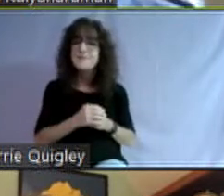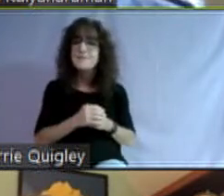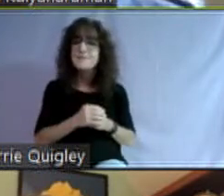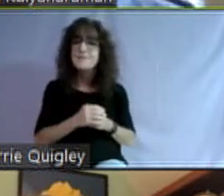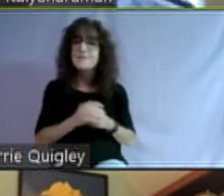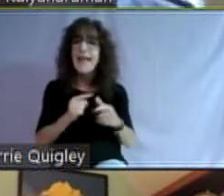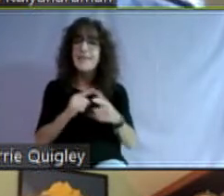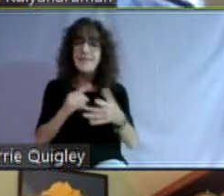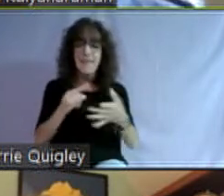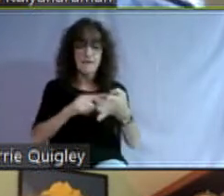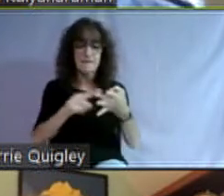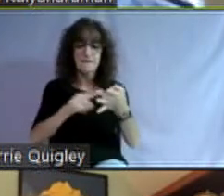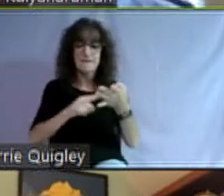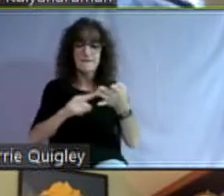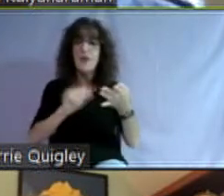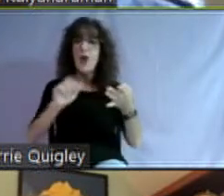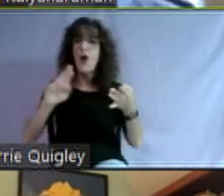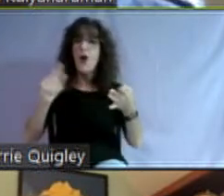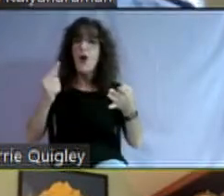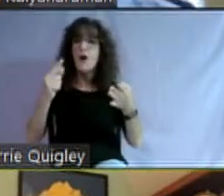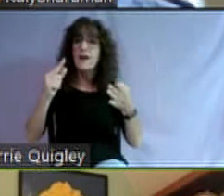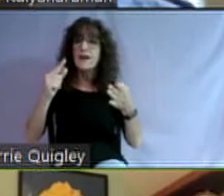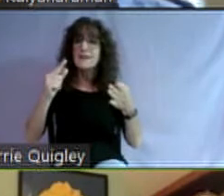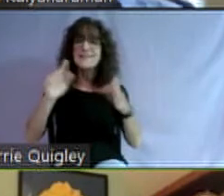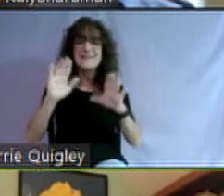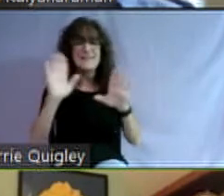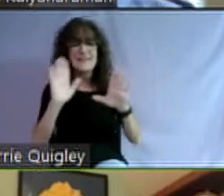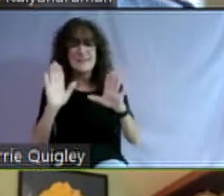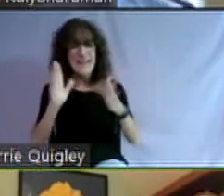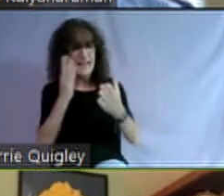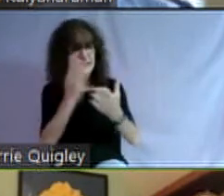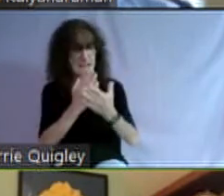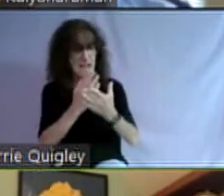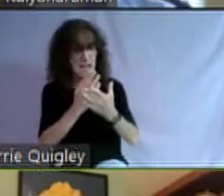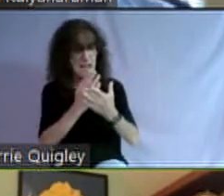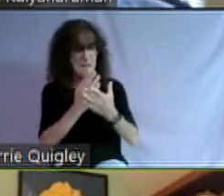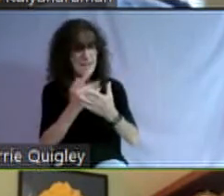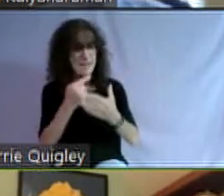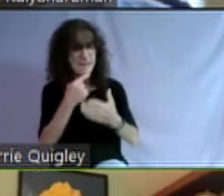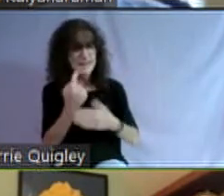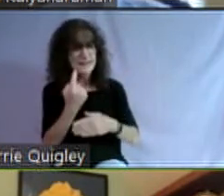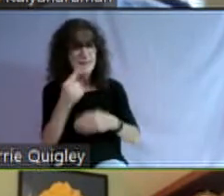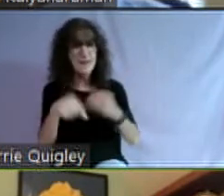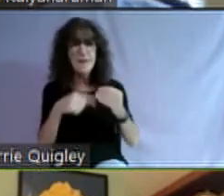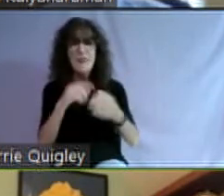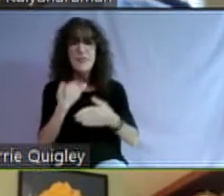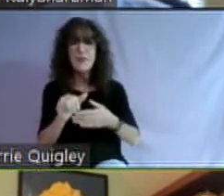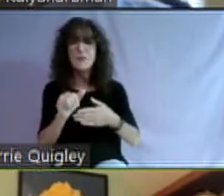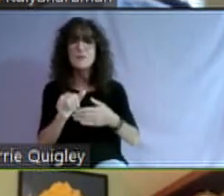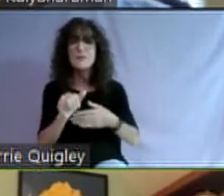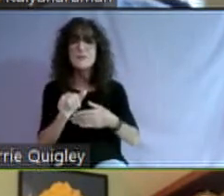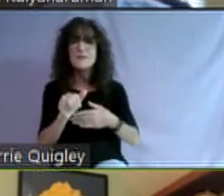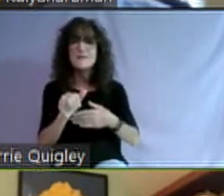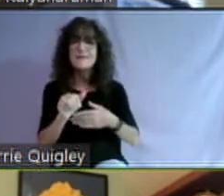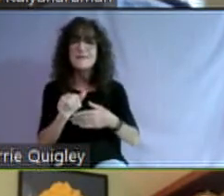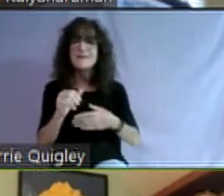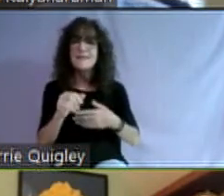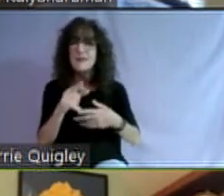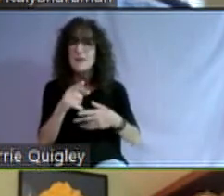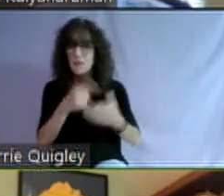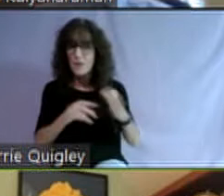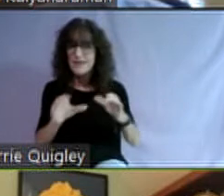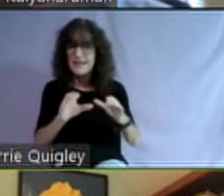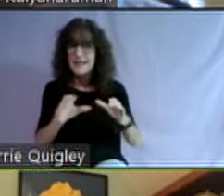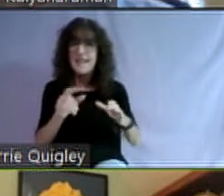in mid-August, we saw that decrease. Can I stop you right there and Yeah. say something about those interventions that we took? Because that was